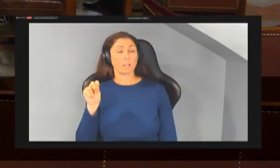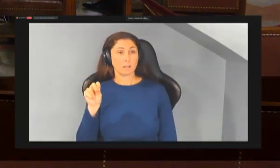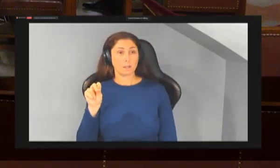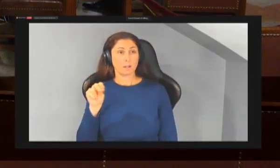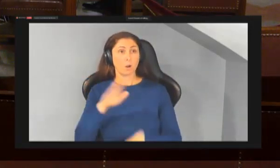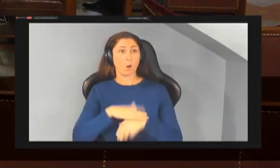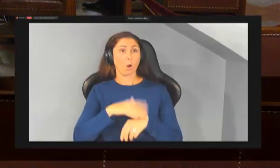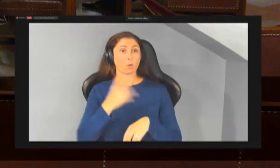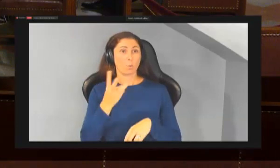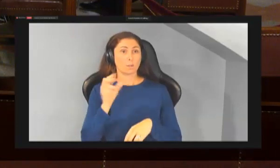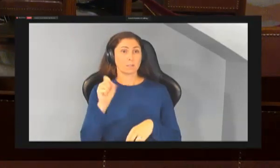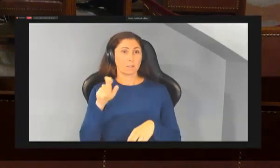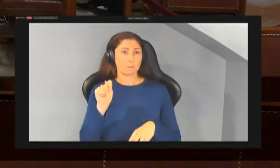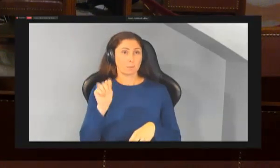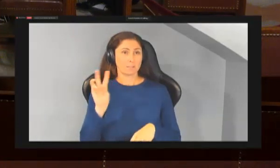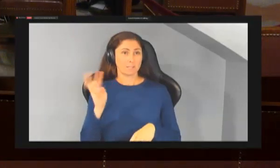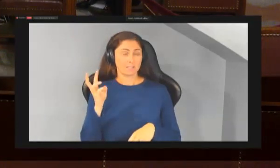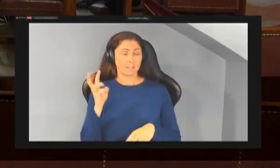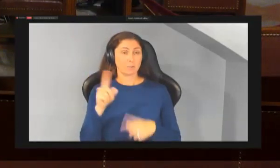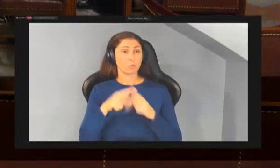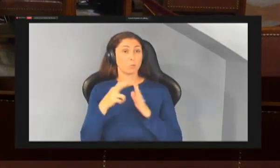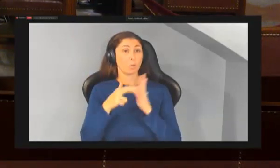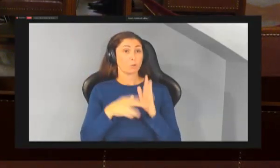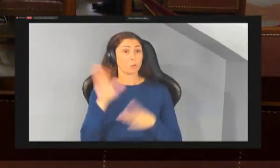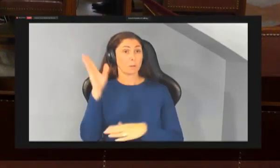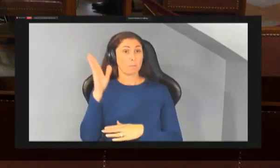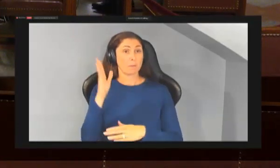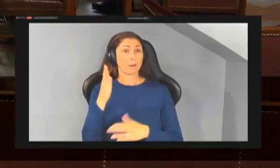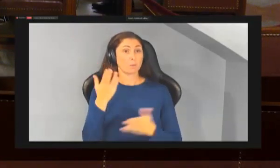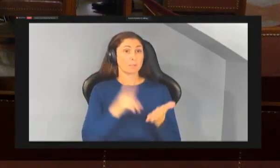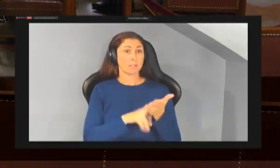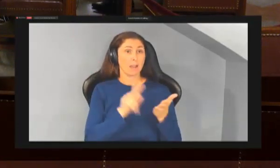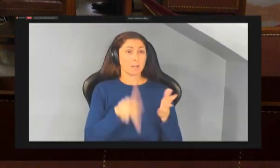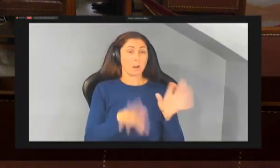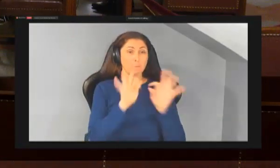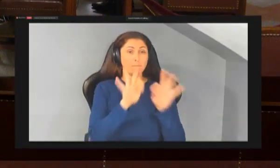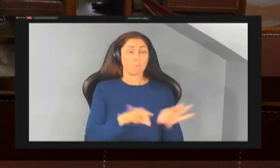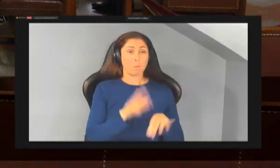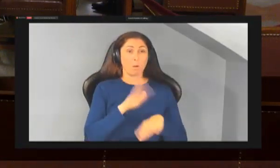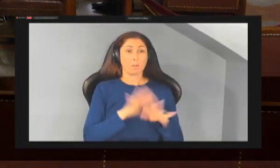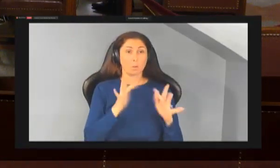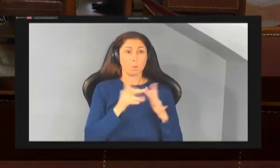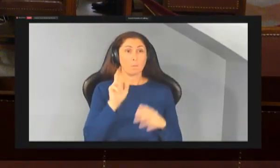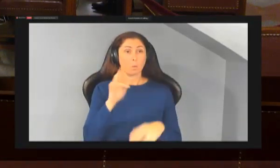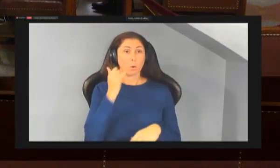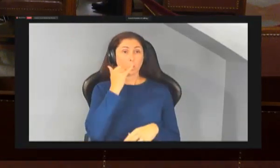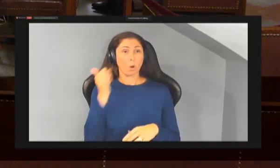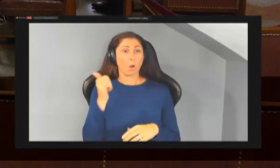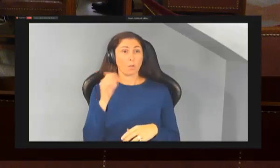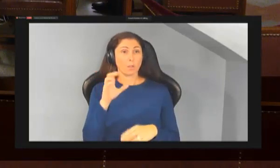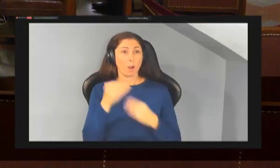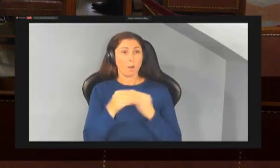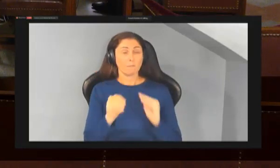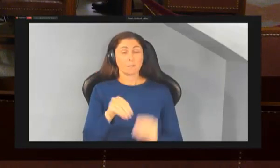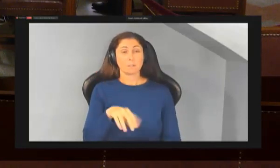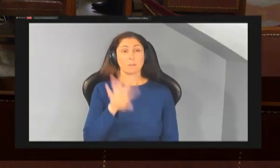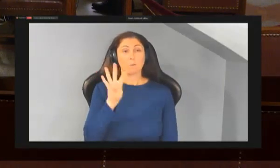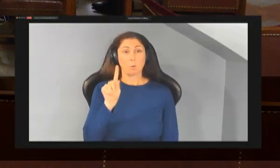Wednesday, September 6th. To register to speak, please fill out the sign-up form on council meeting webpage or call the clerk's office at